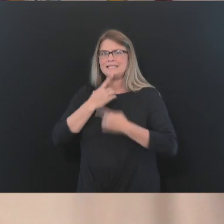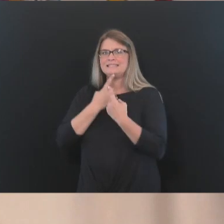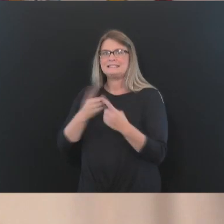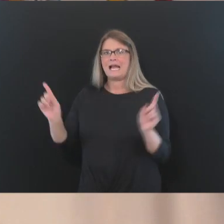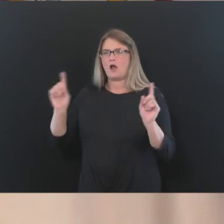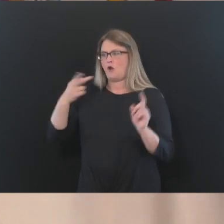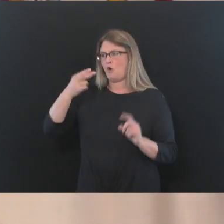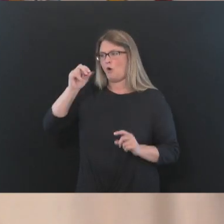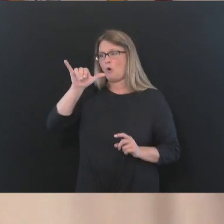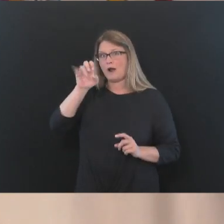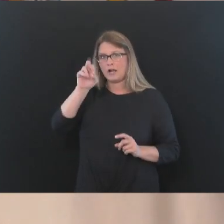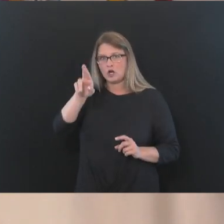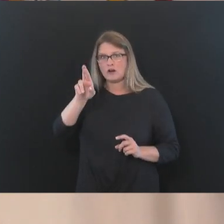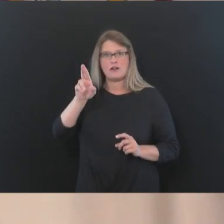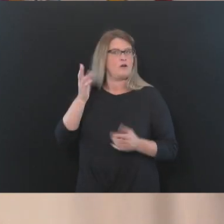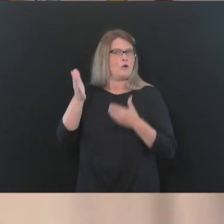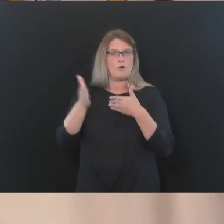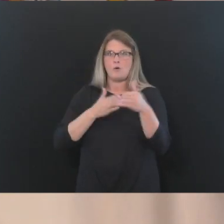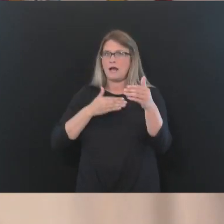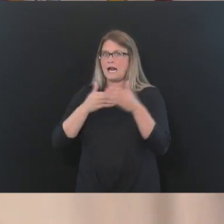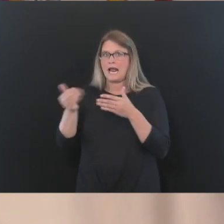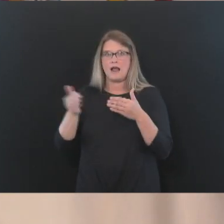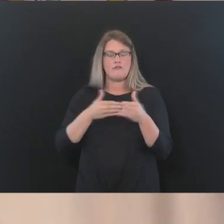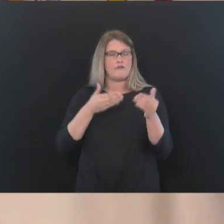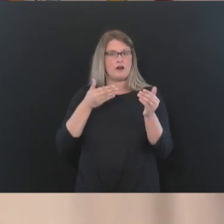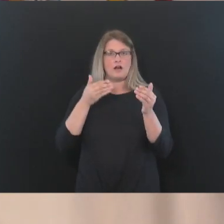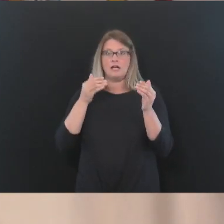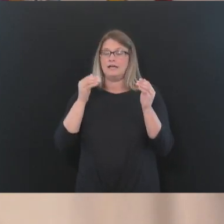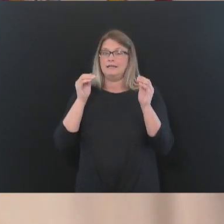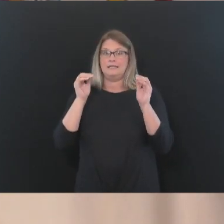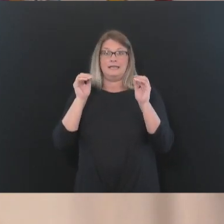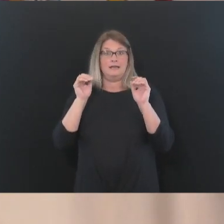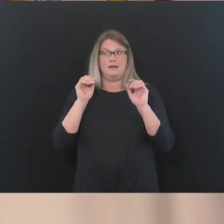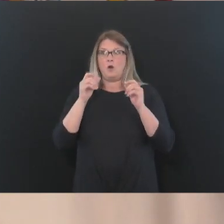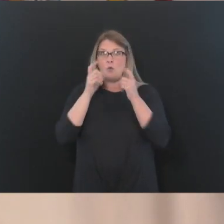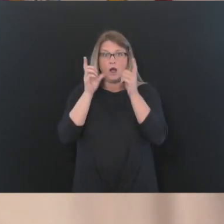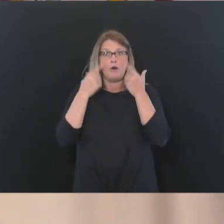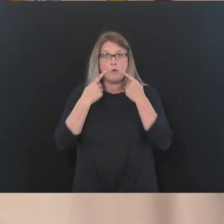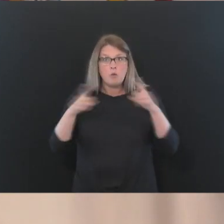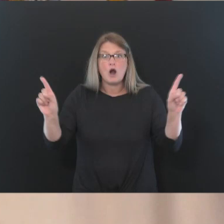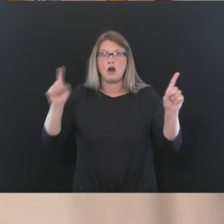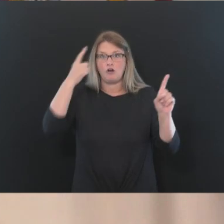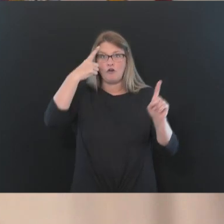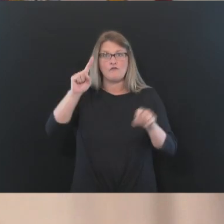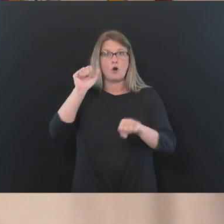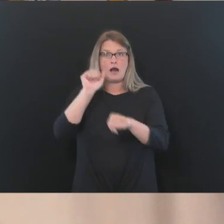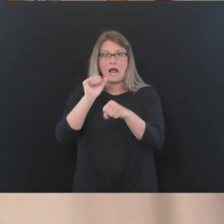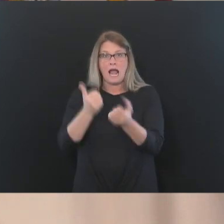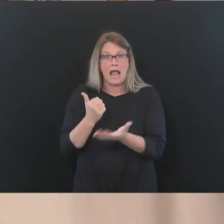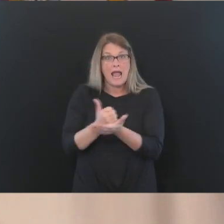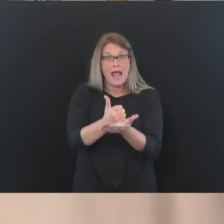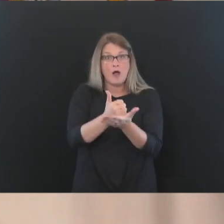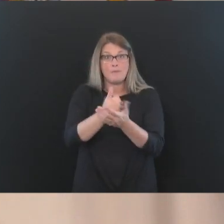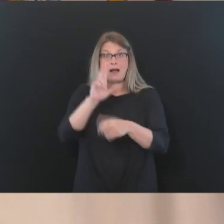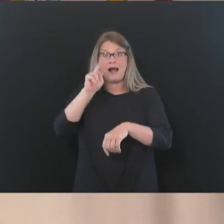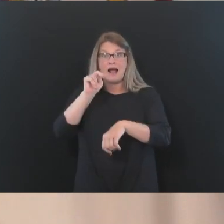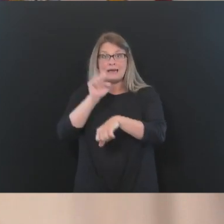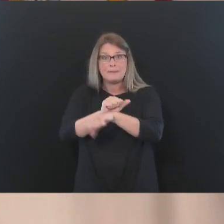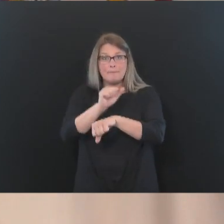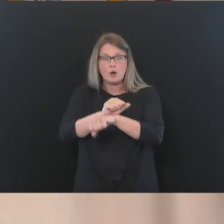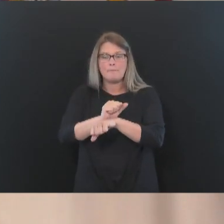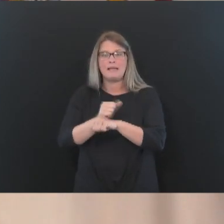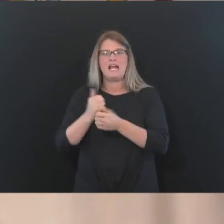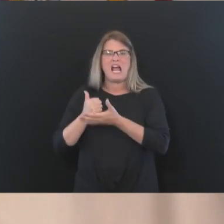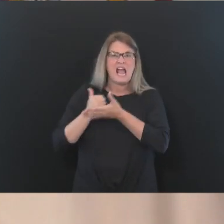Hoyer that whatever we think is adequate that workforce is soliciting from the Guard, do 3 times